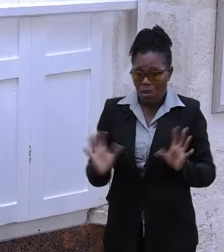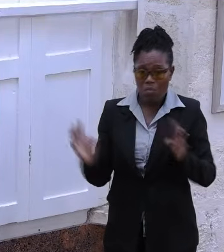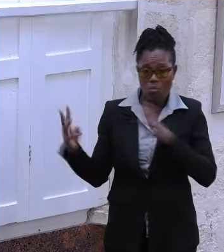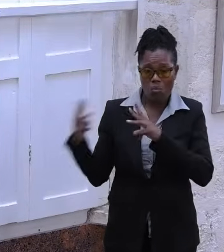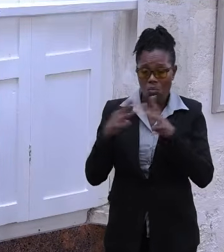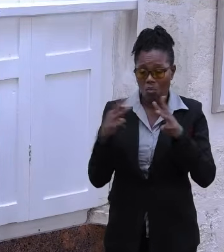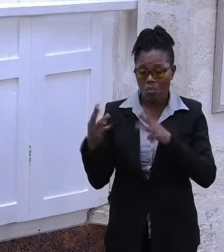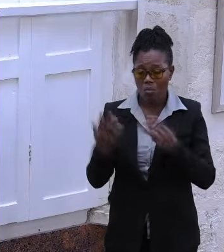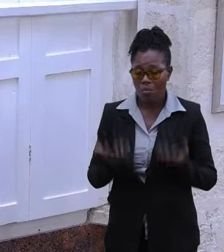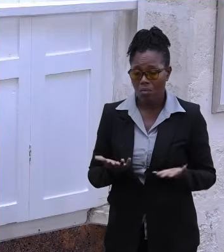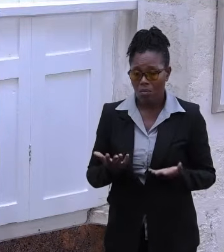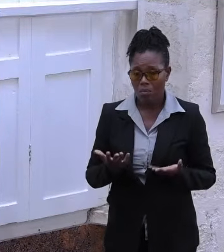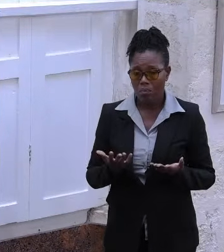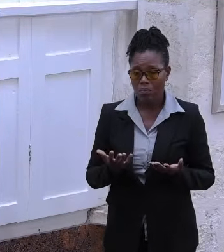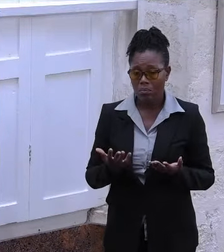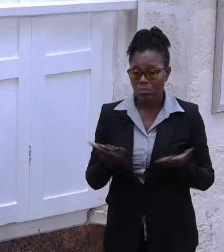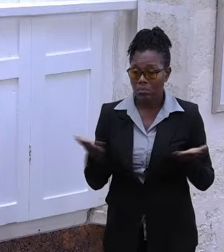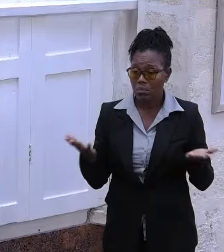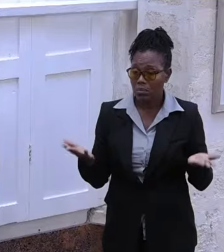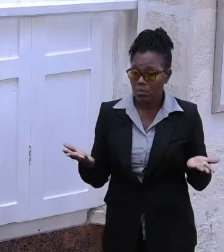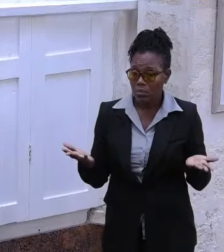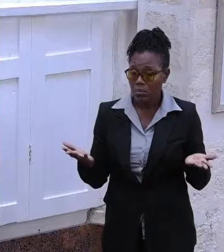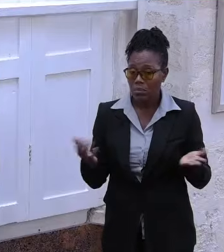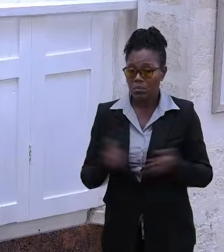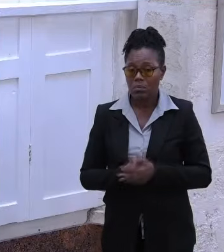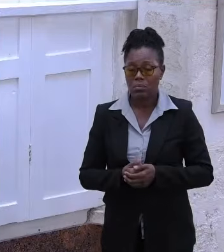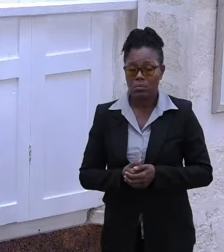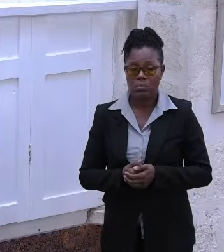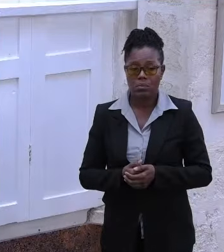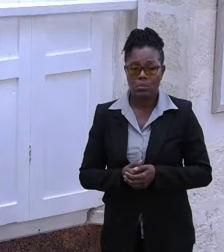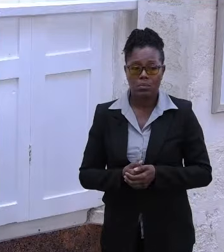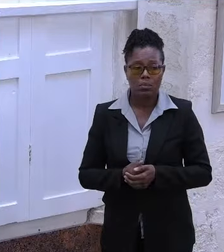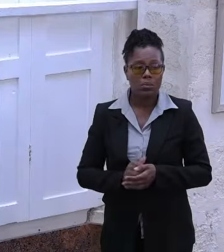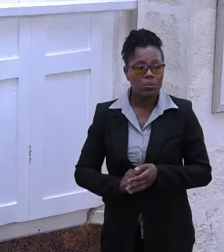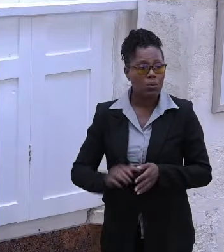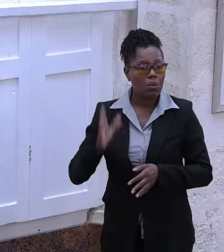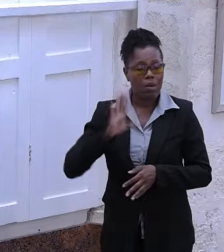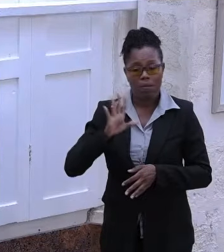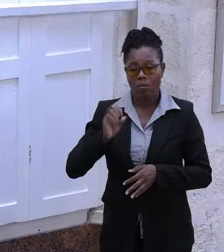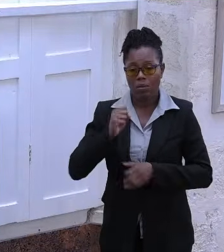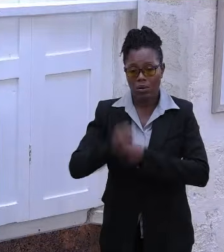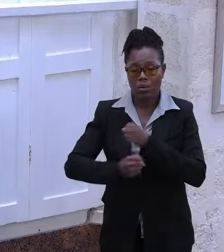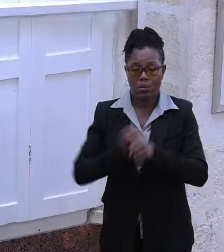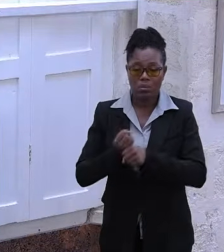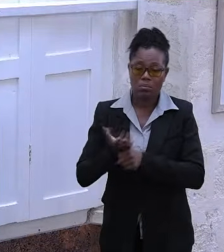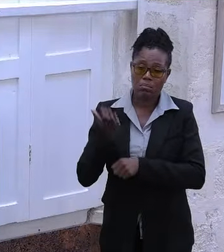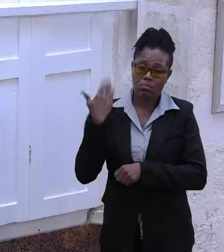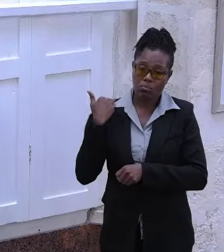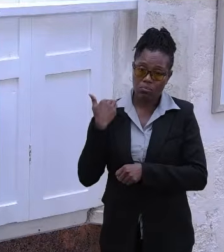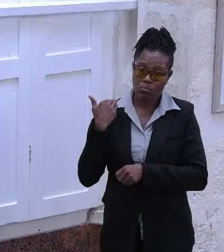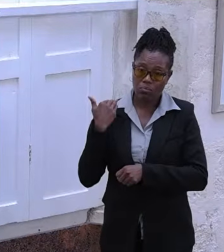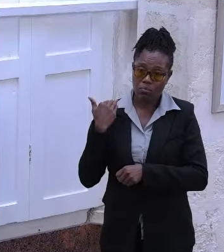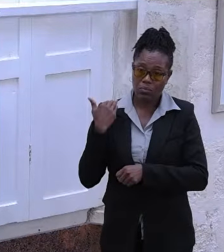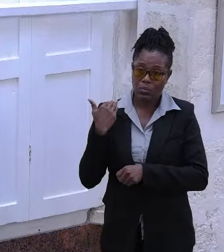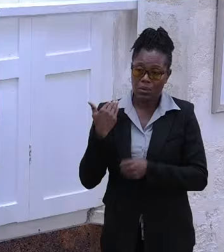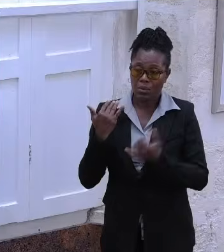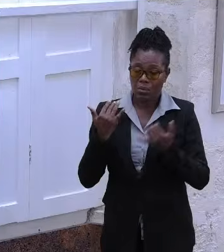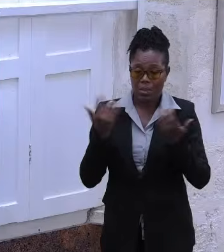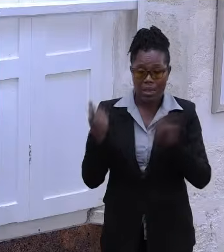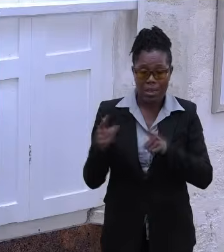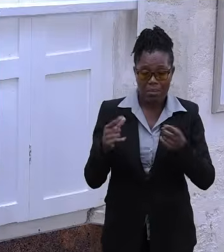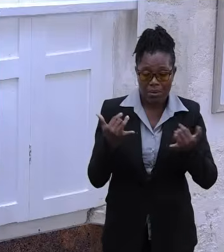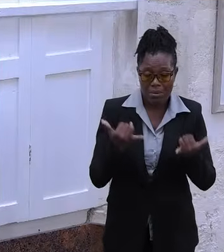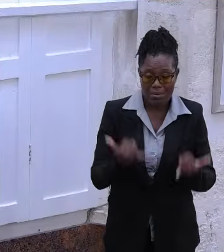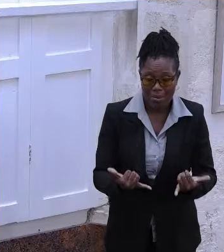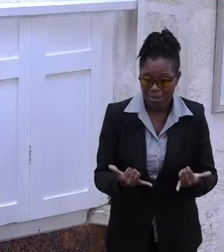So what ensued back then, 50 years ago, is totally different to what is happening now in the